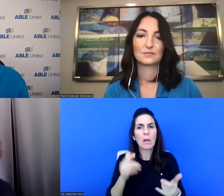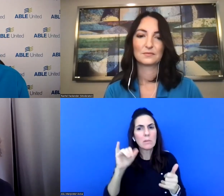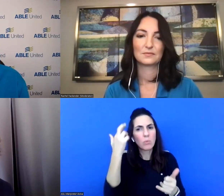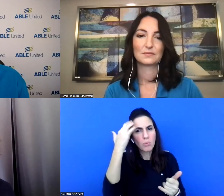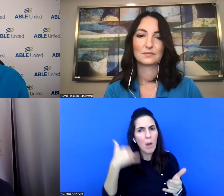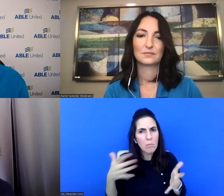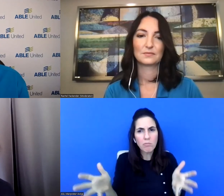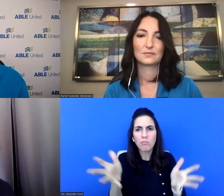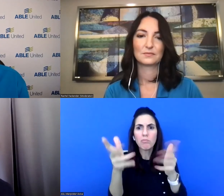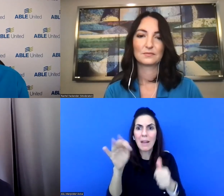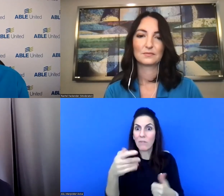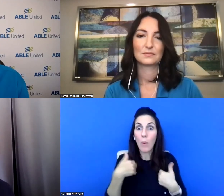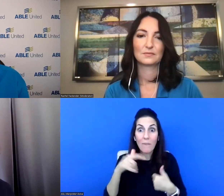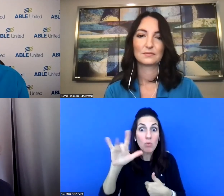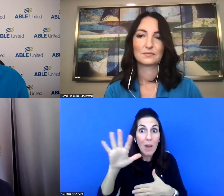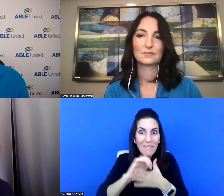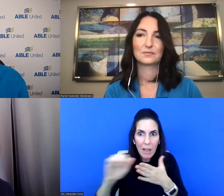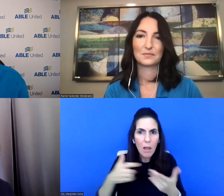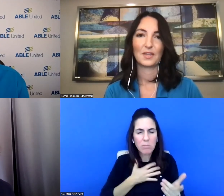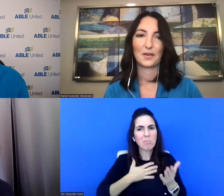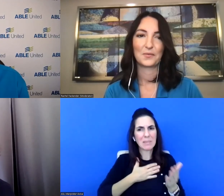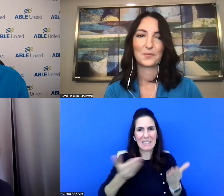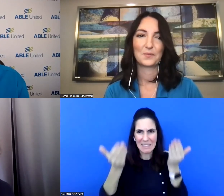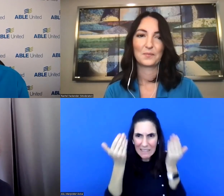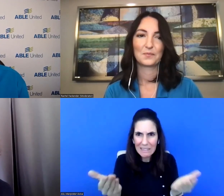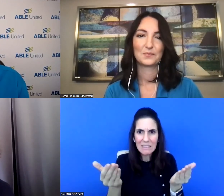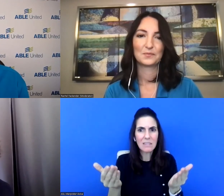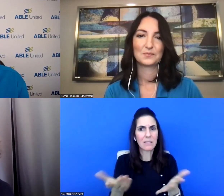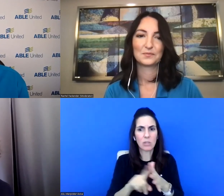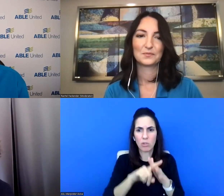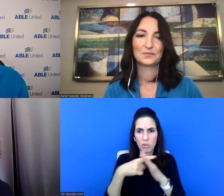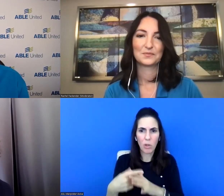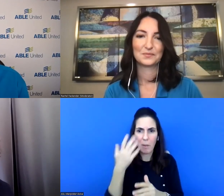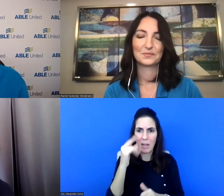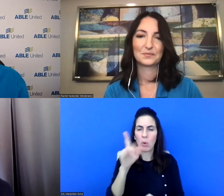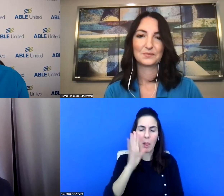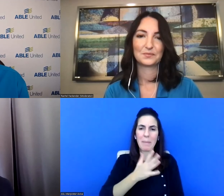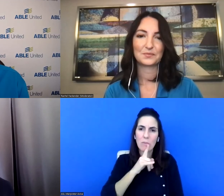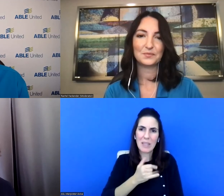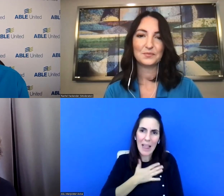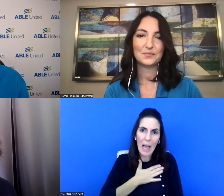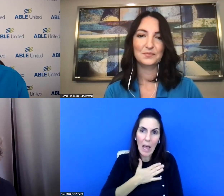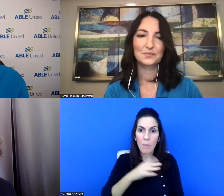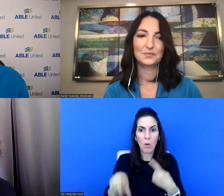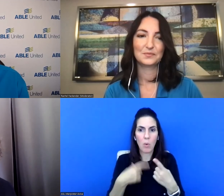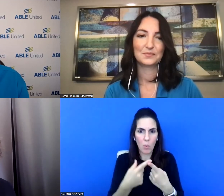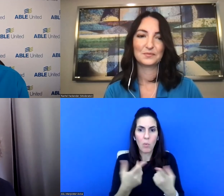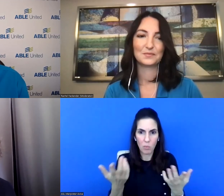you have $25, please do it. Just you will be so happy once you've done it.